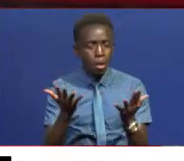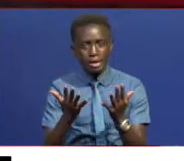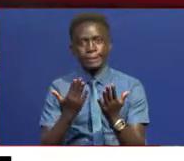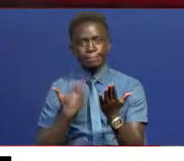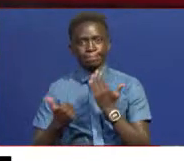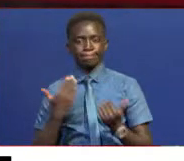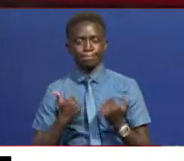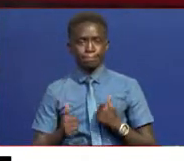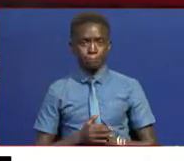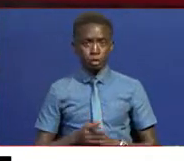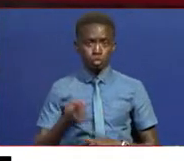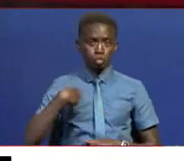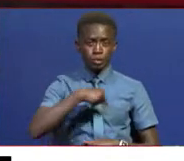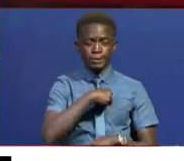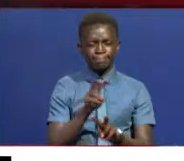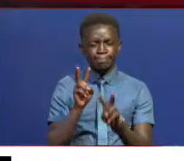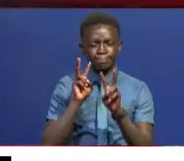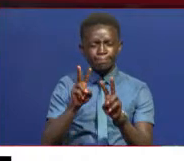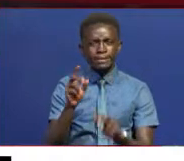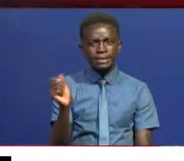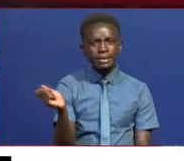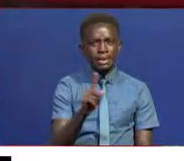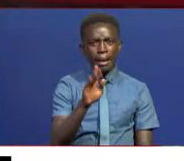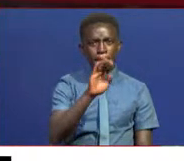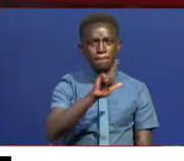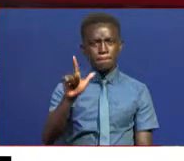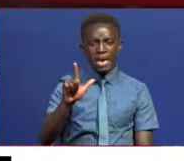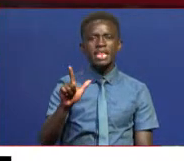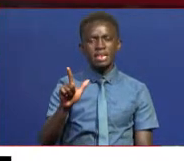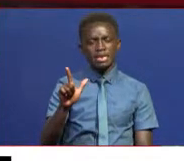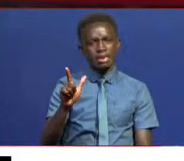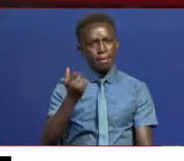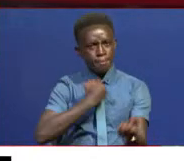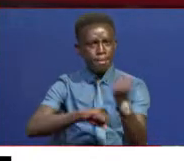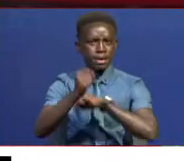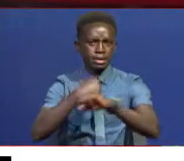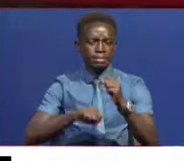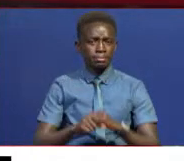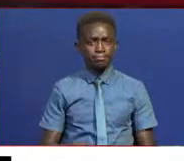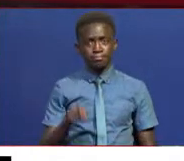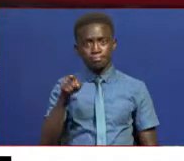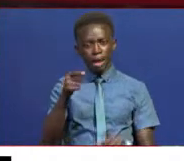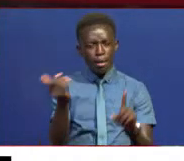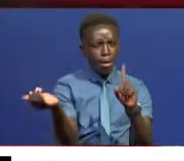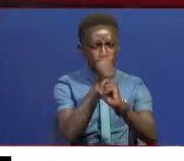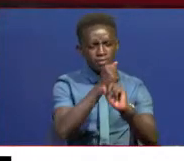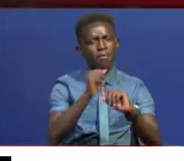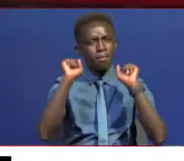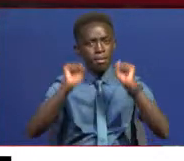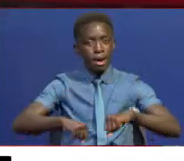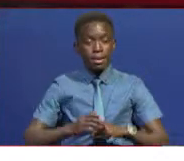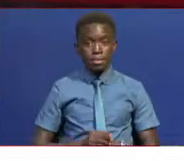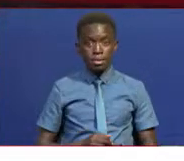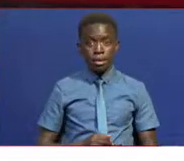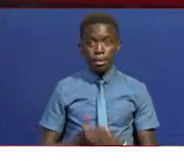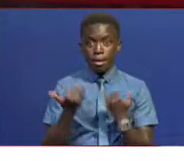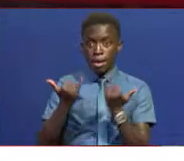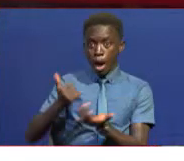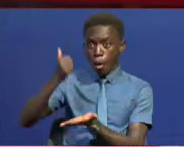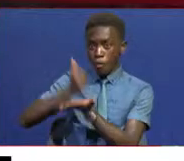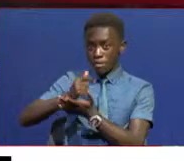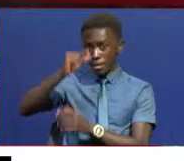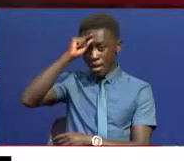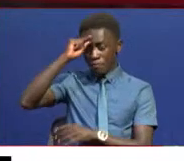wage bill go down. This is achievable. The current administration has given us the space